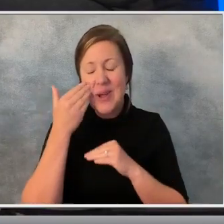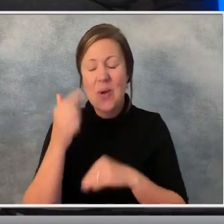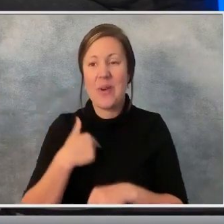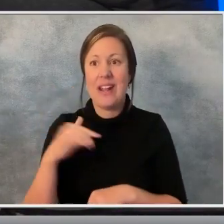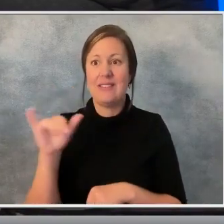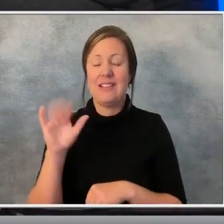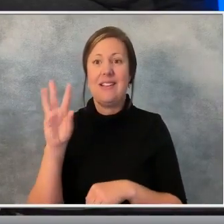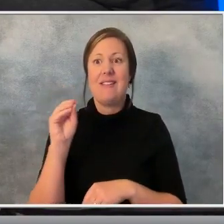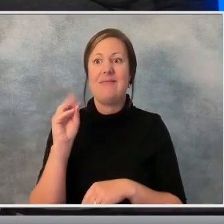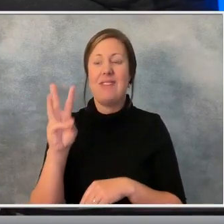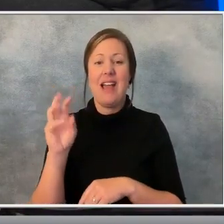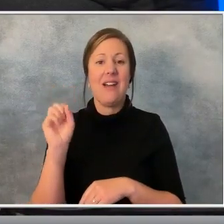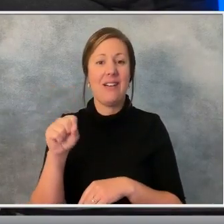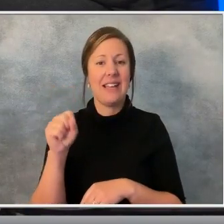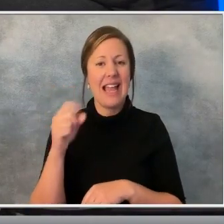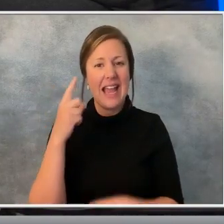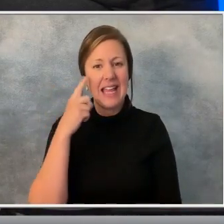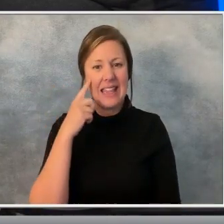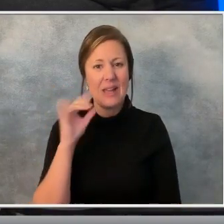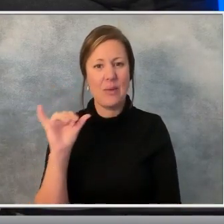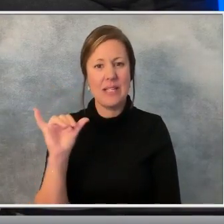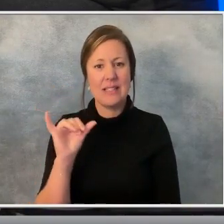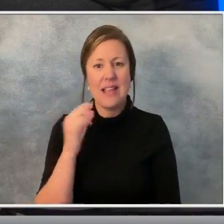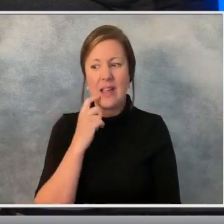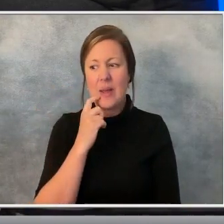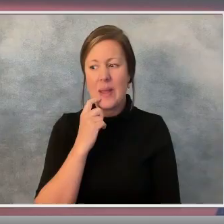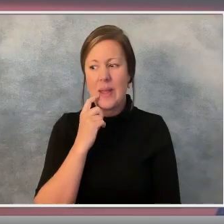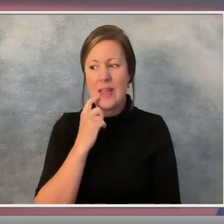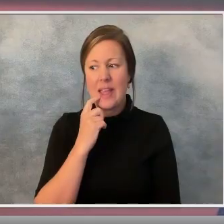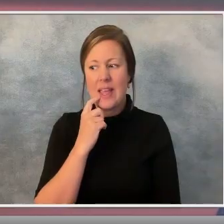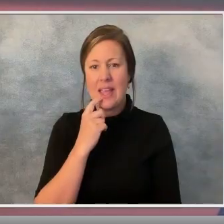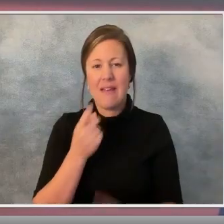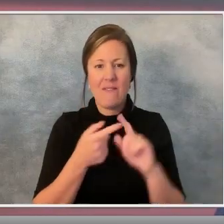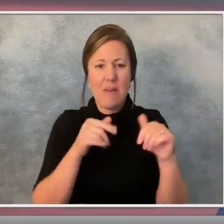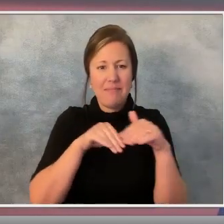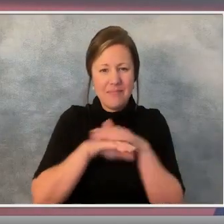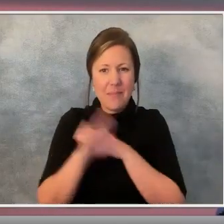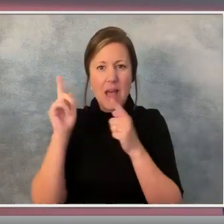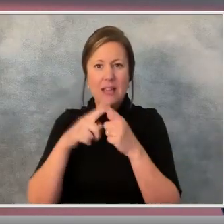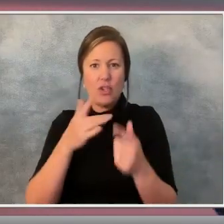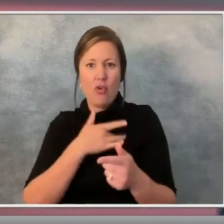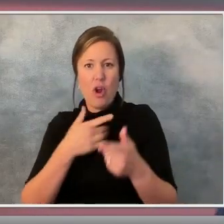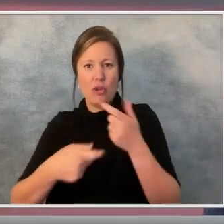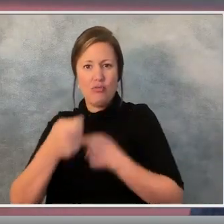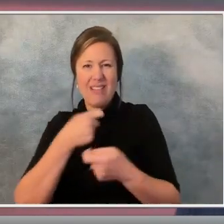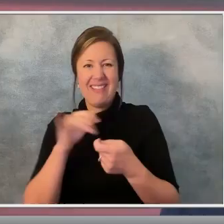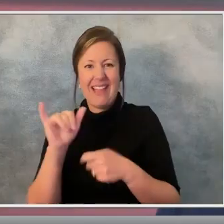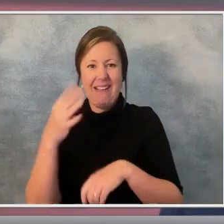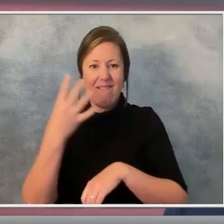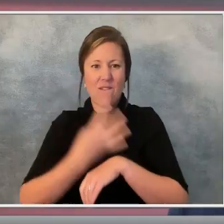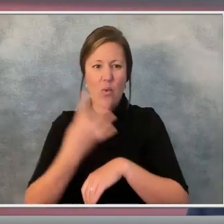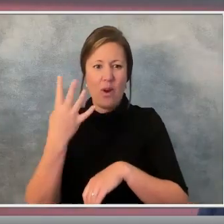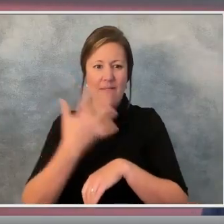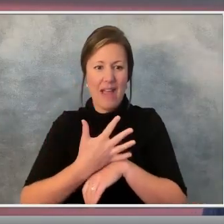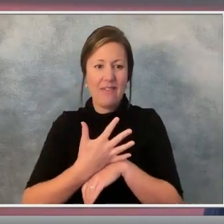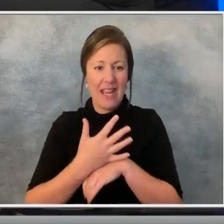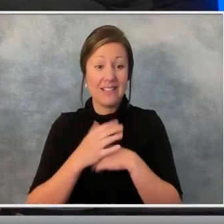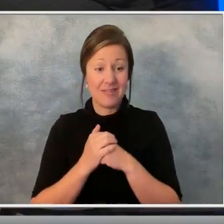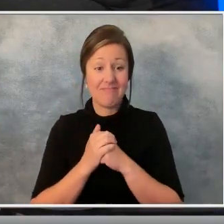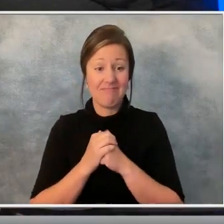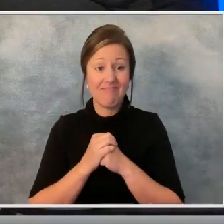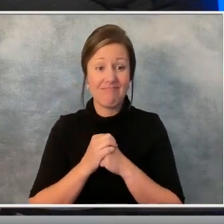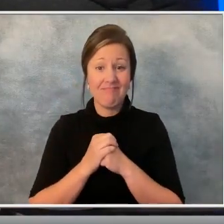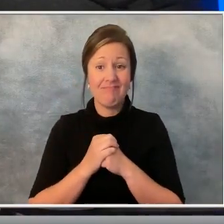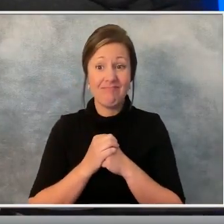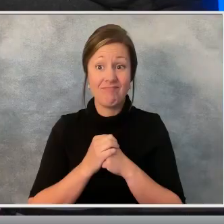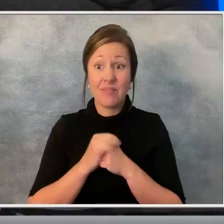like door to transplant was like 4 or 5 days total. And so those 4 or 5 days are just